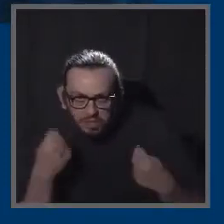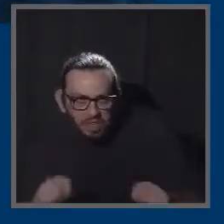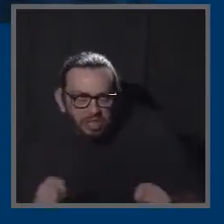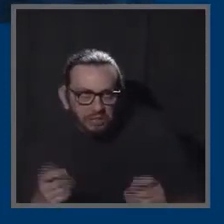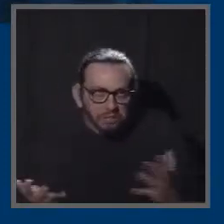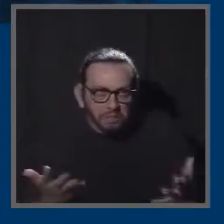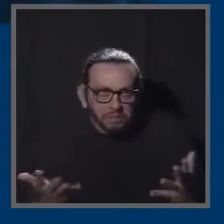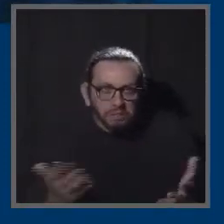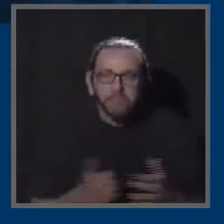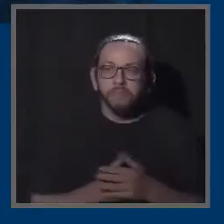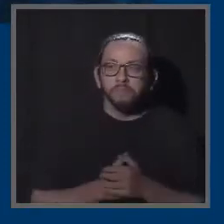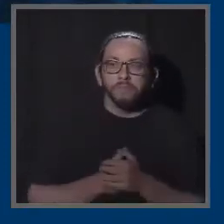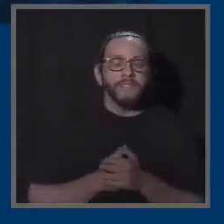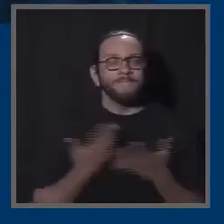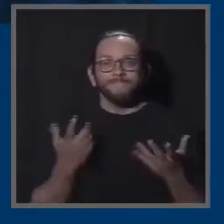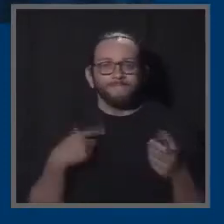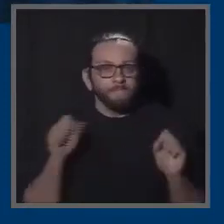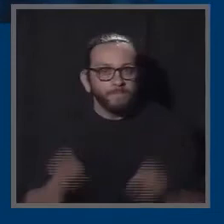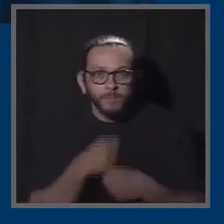No, still not.